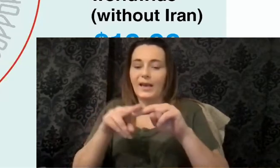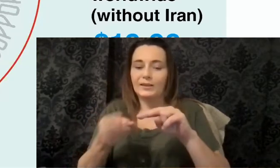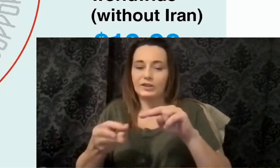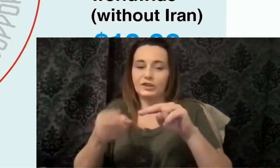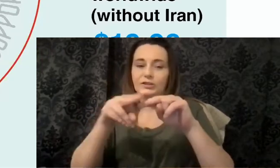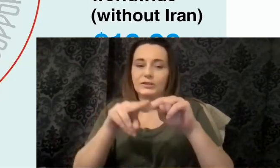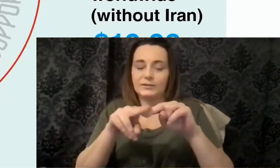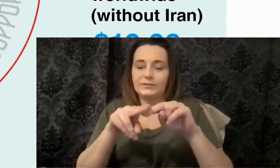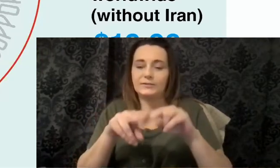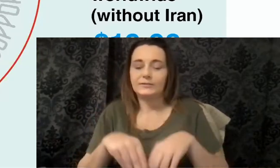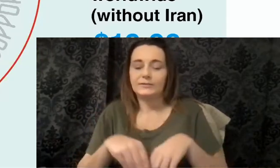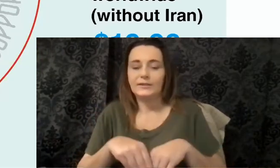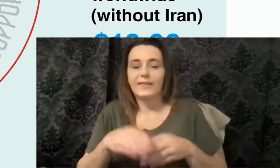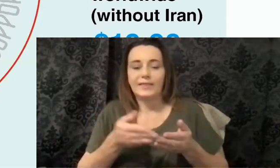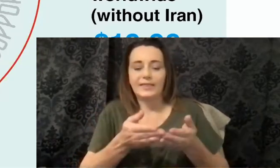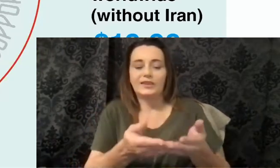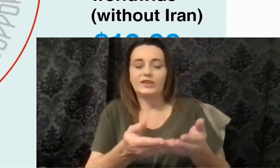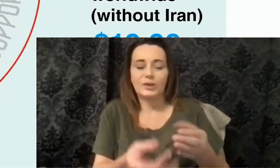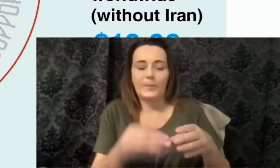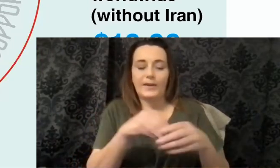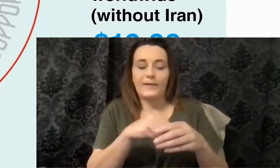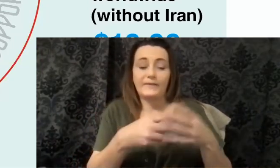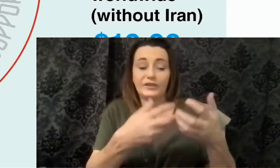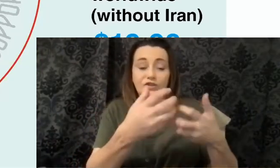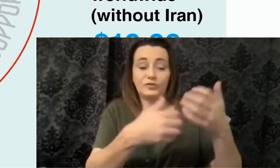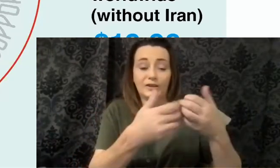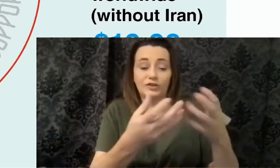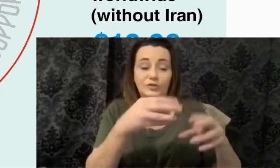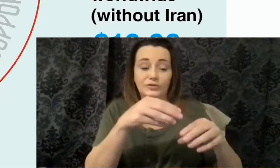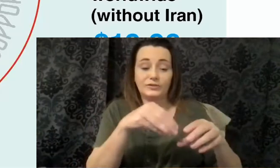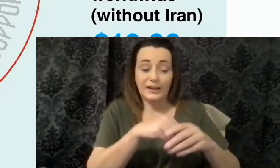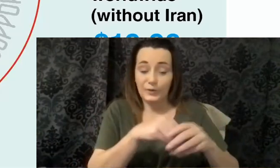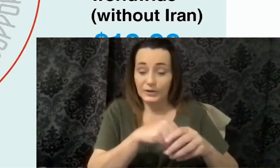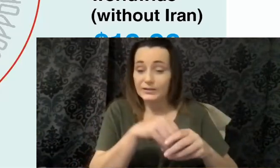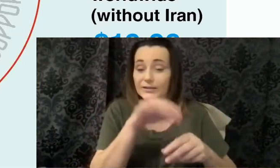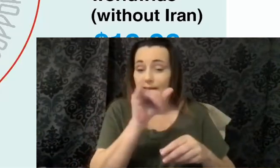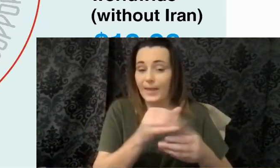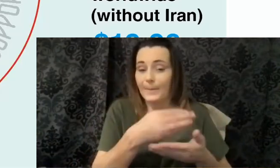and infrastructure has also increased. So the budget corresponds to that.